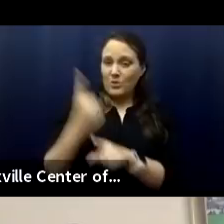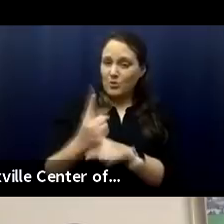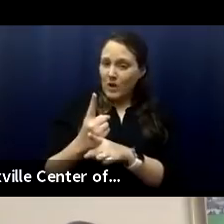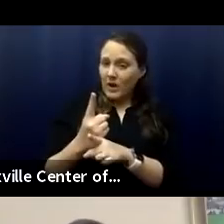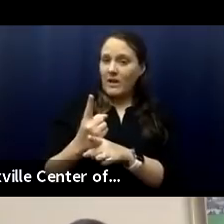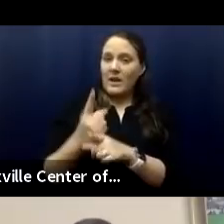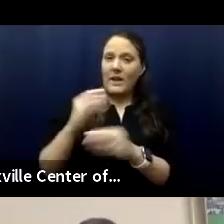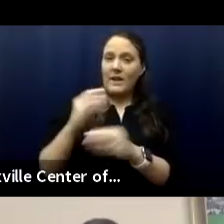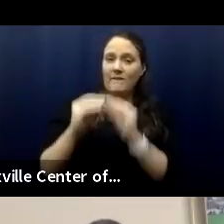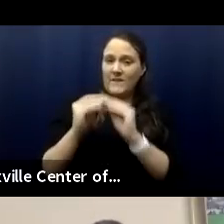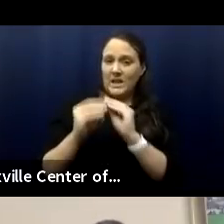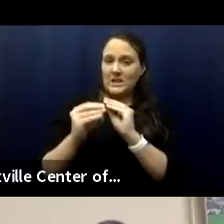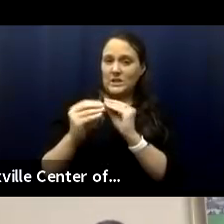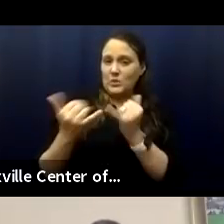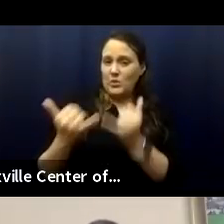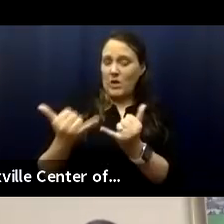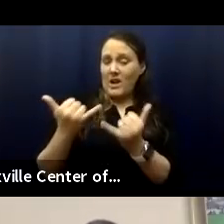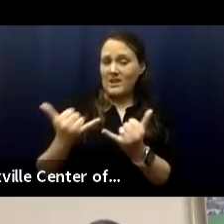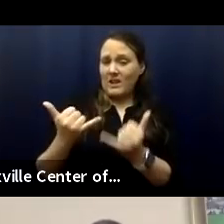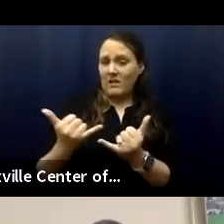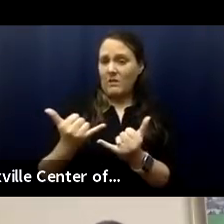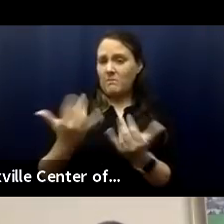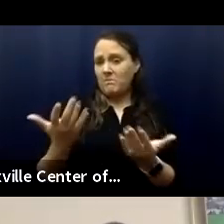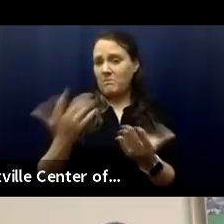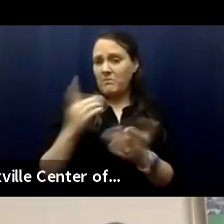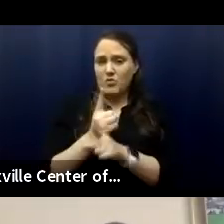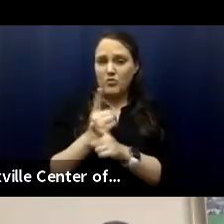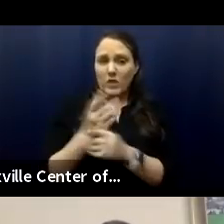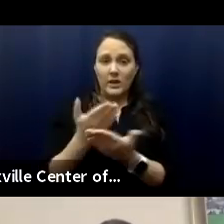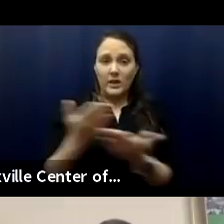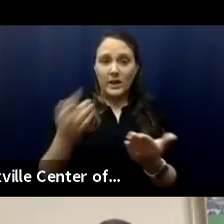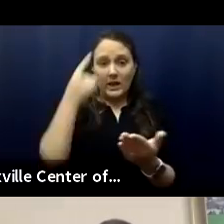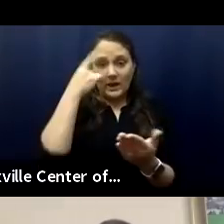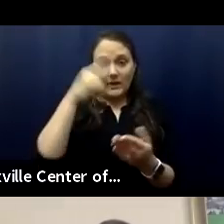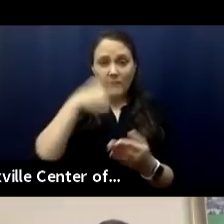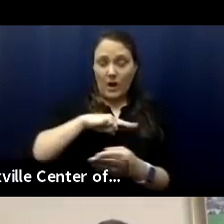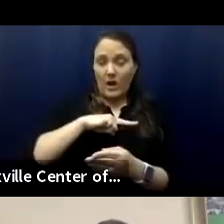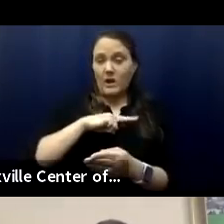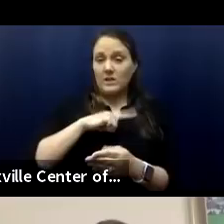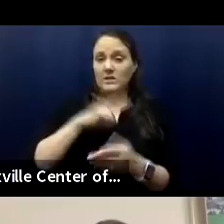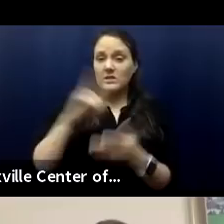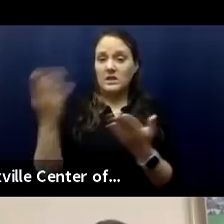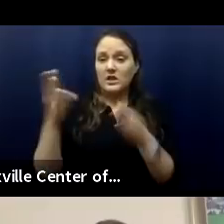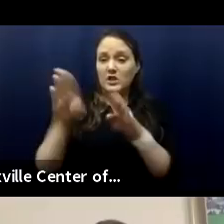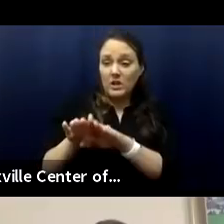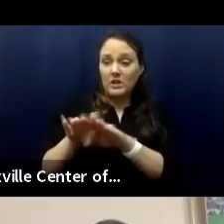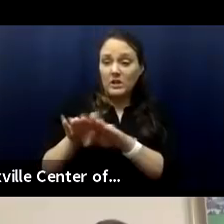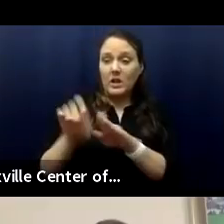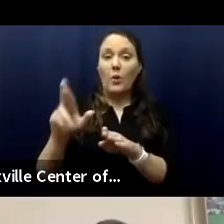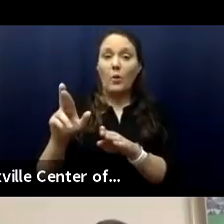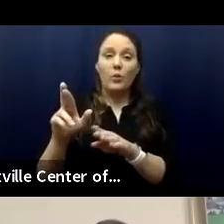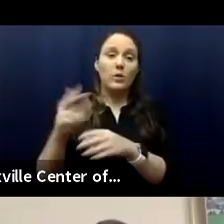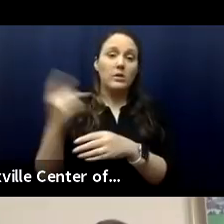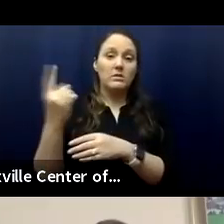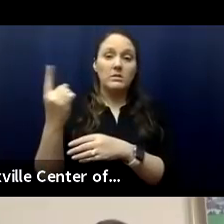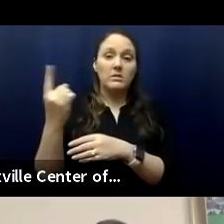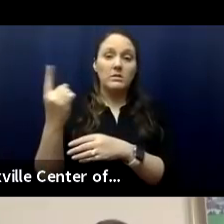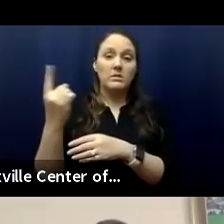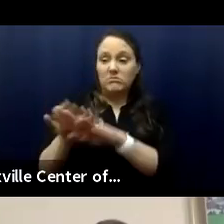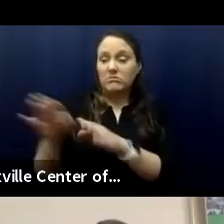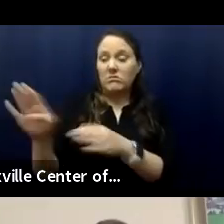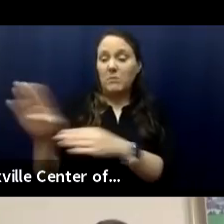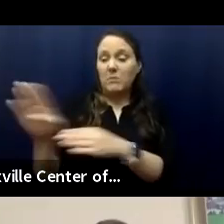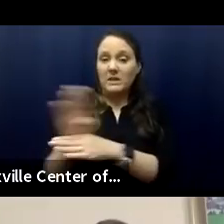fix at this time? Is this the right thing for us to kind of shut down or to close down somewhat? So I just want to bring that to